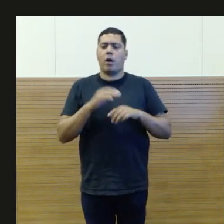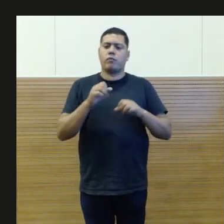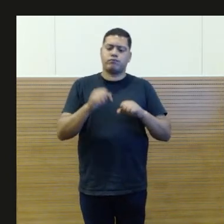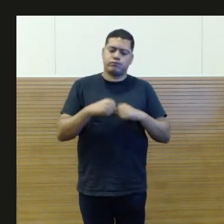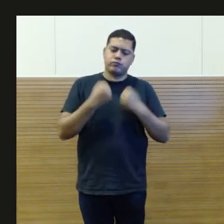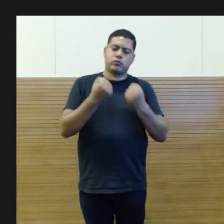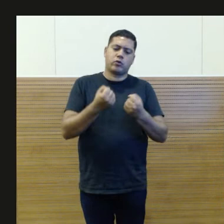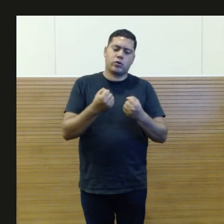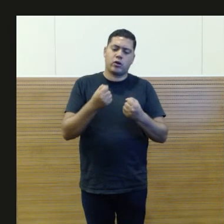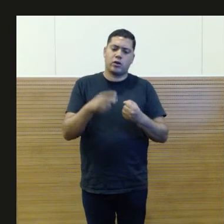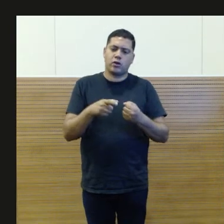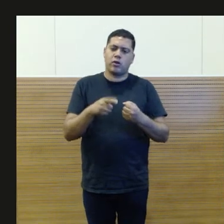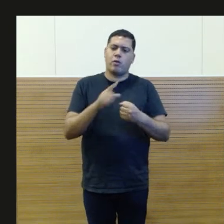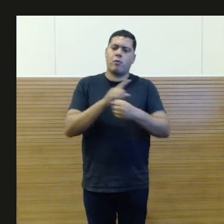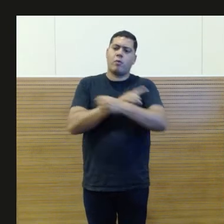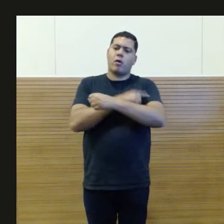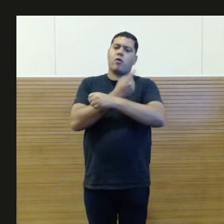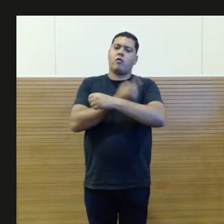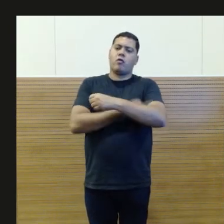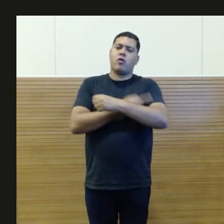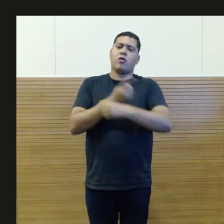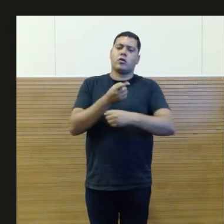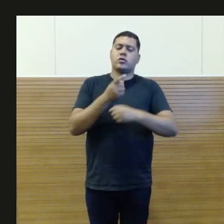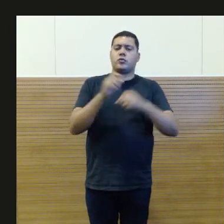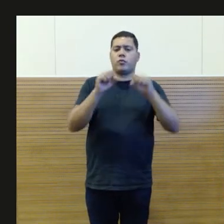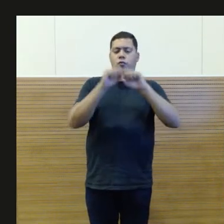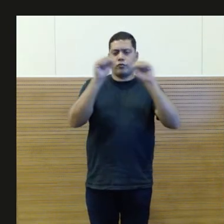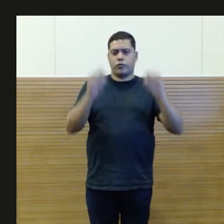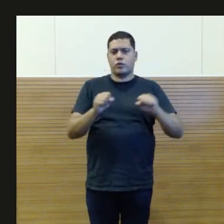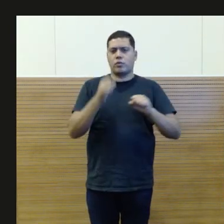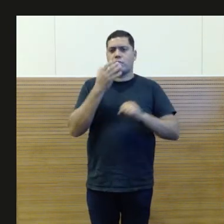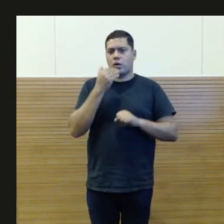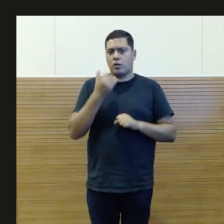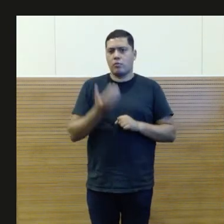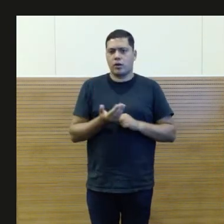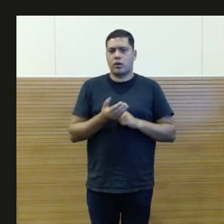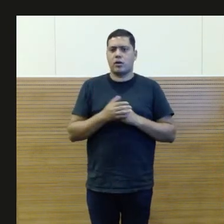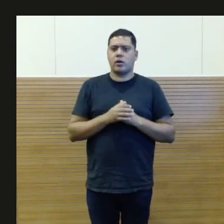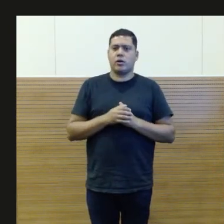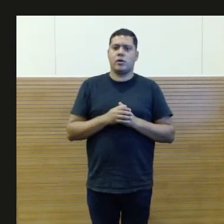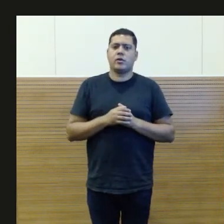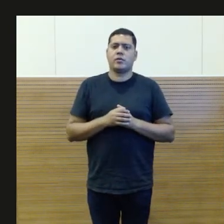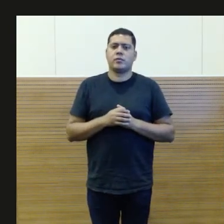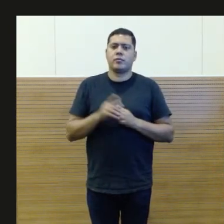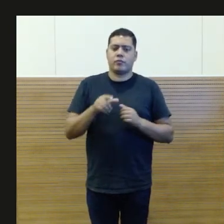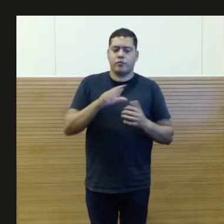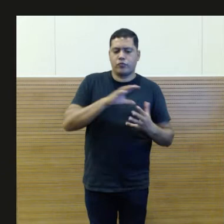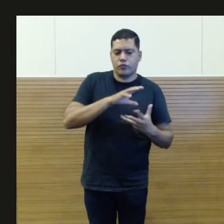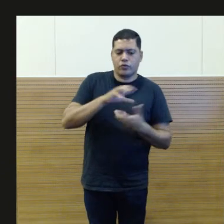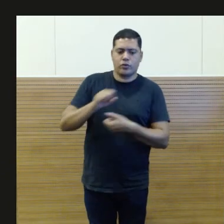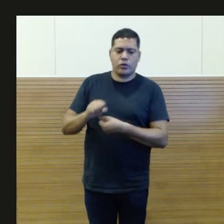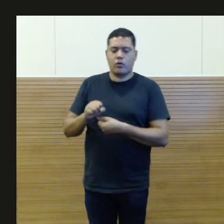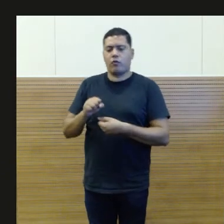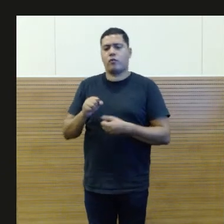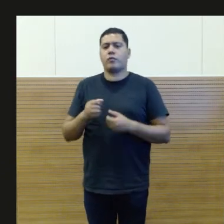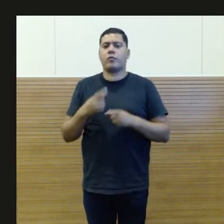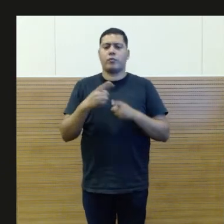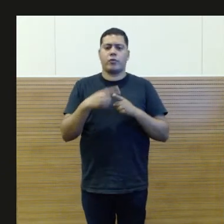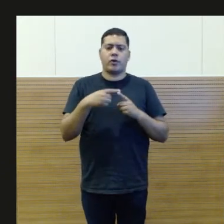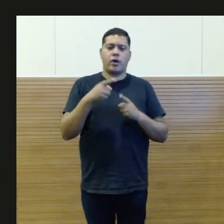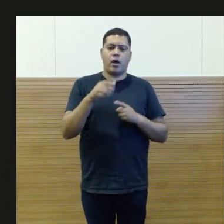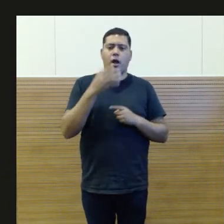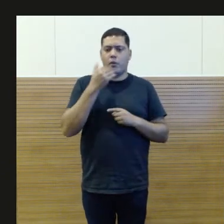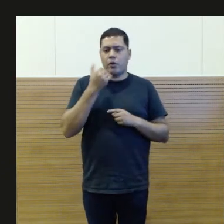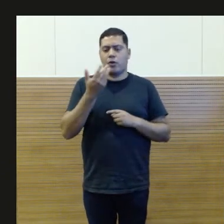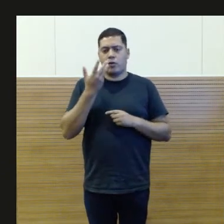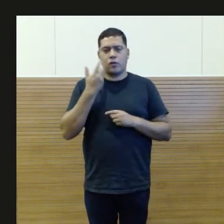assess only the feeding. We talk about the obstacles and how to eat. This is a way to work this theme.